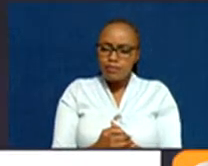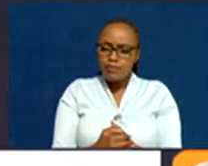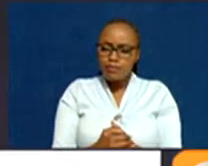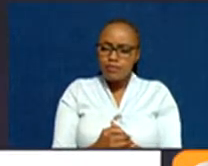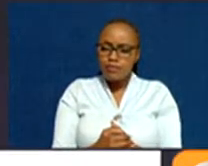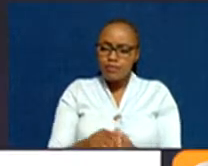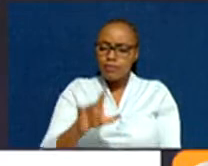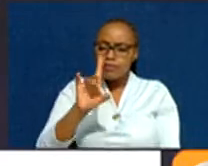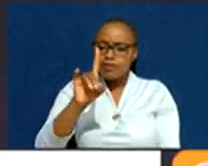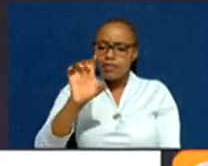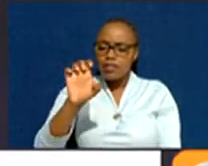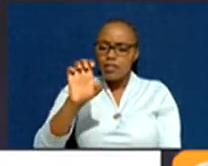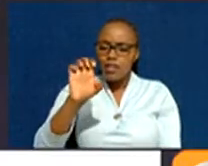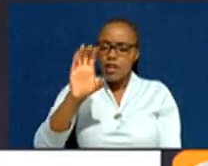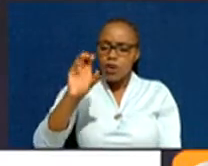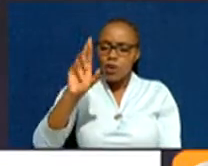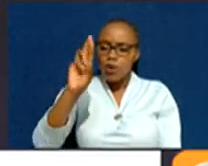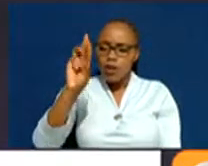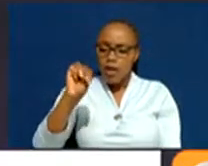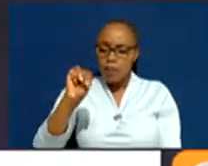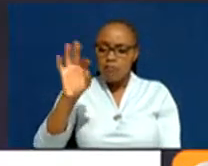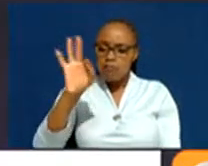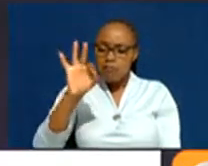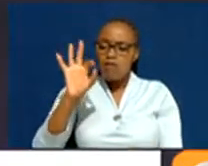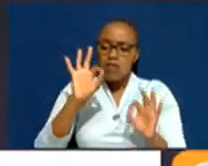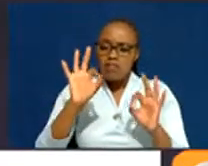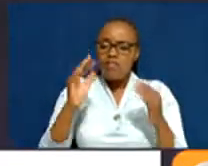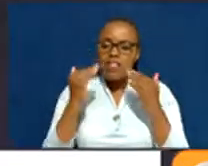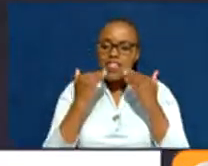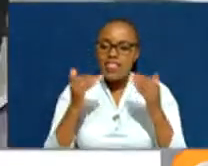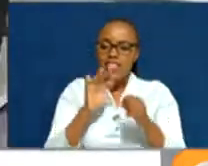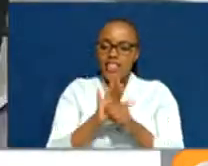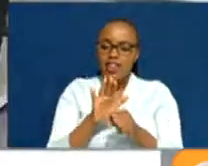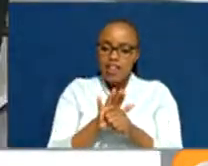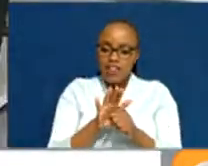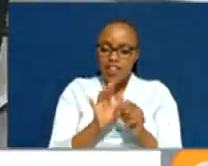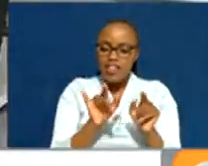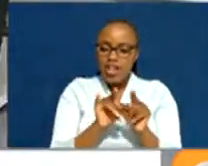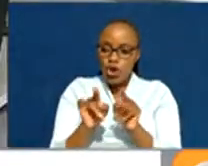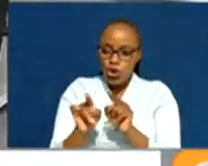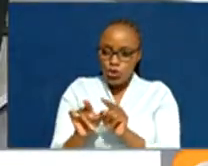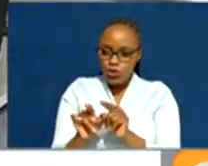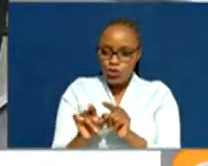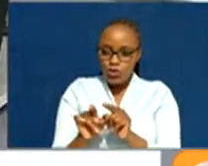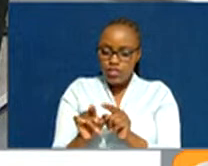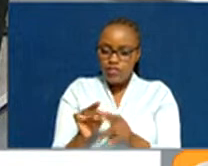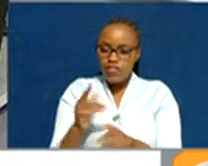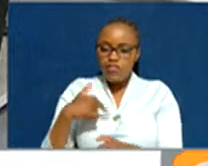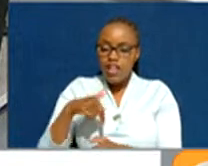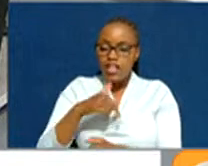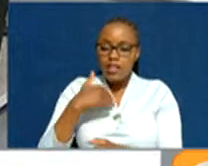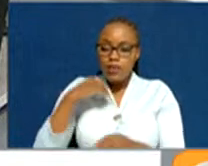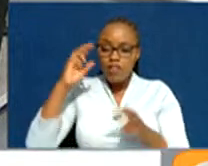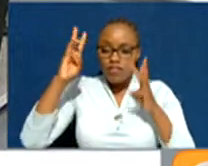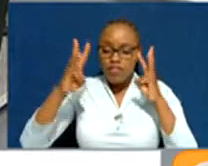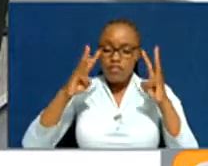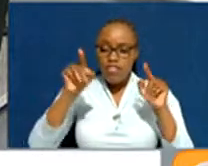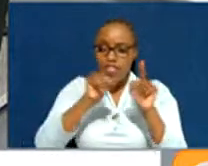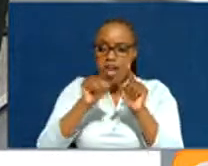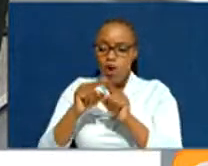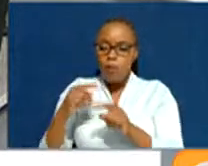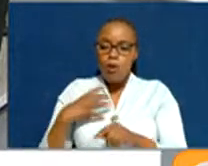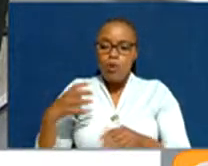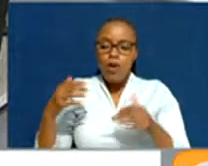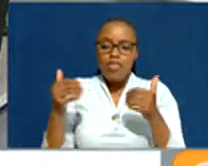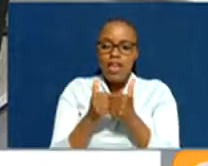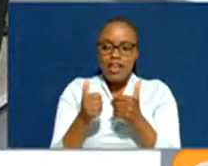The Commonwealth. Okay. All right. Fantastic. Thank you so much. And of course, there have been worries about the Commonwealth being a lot